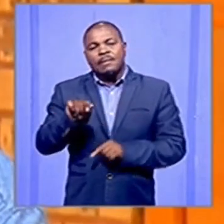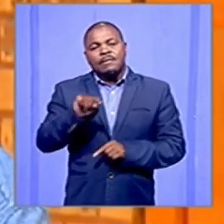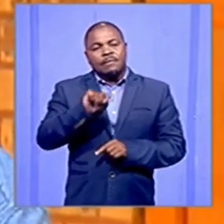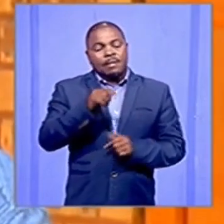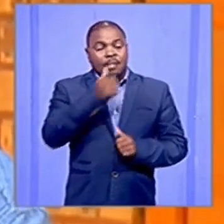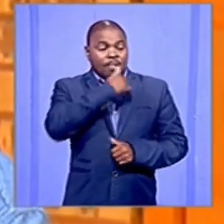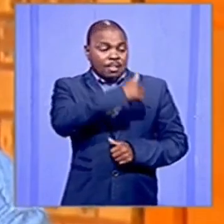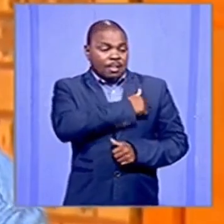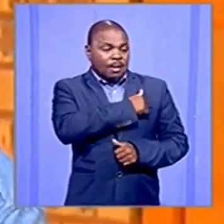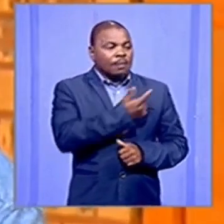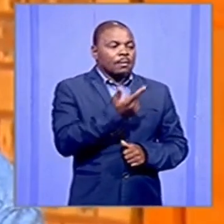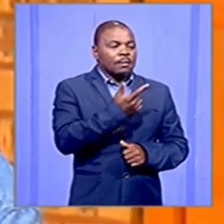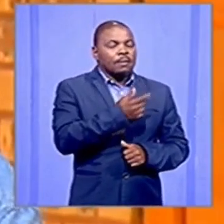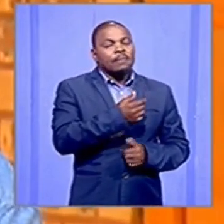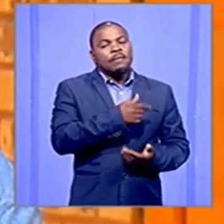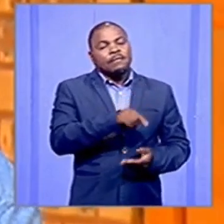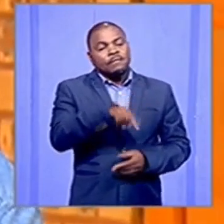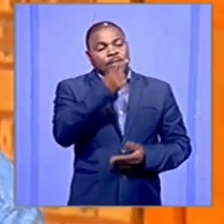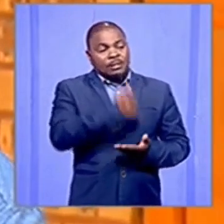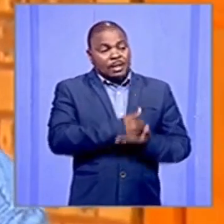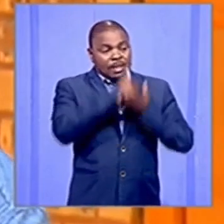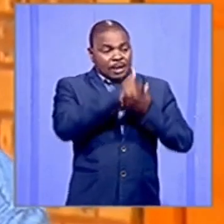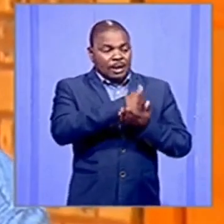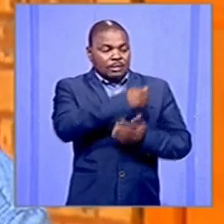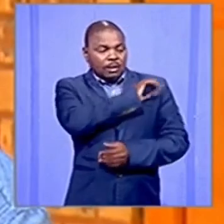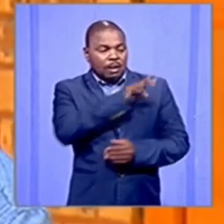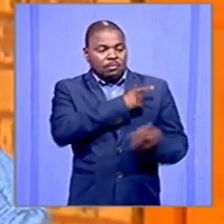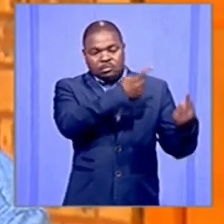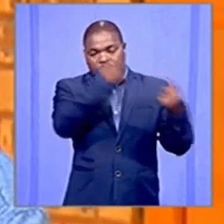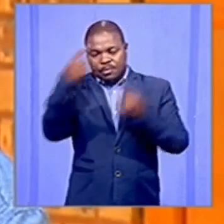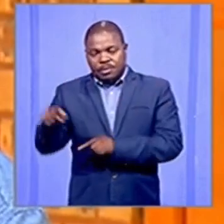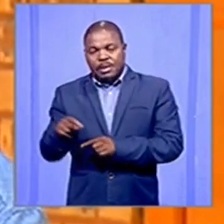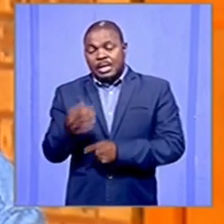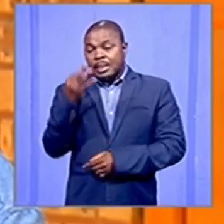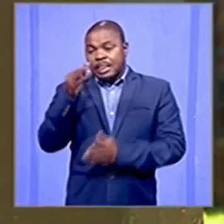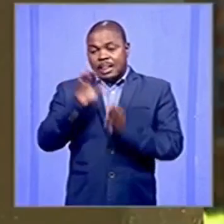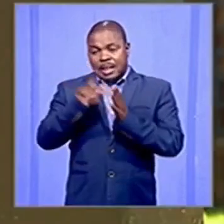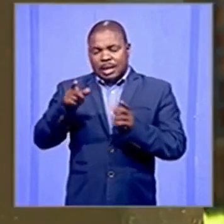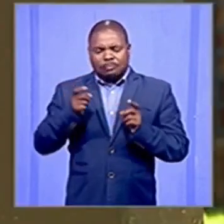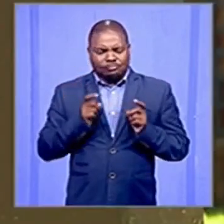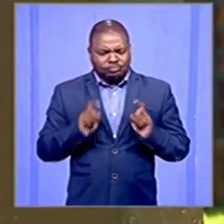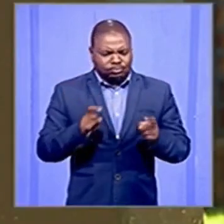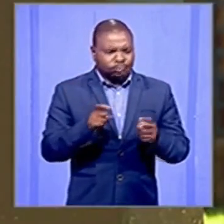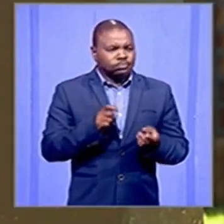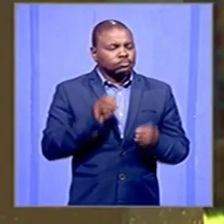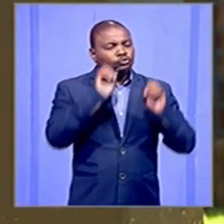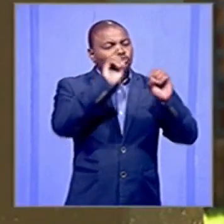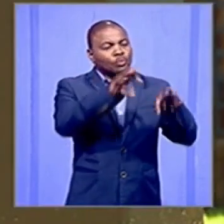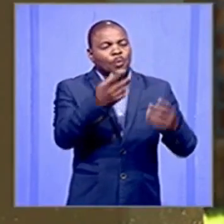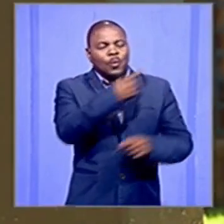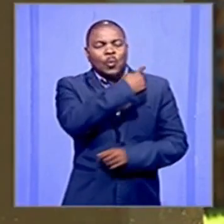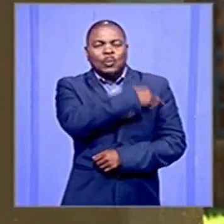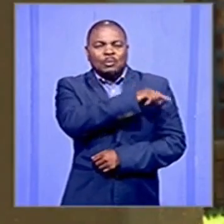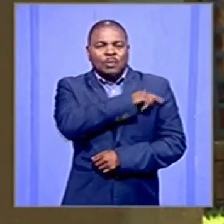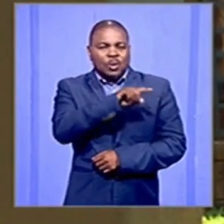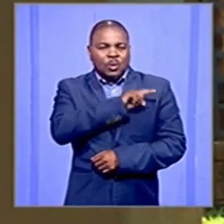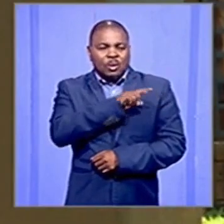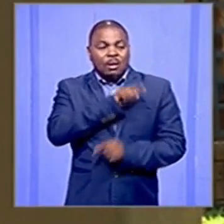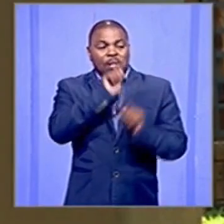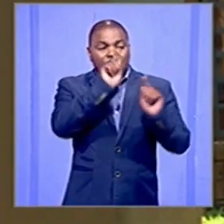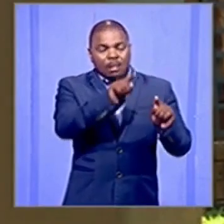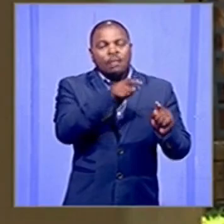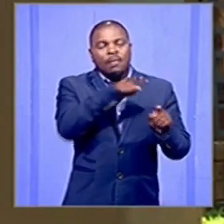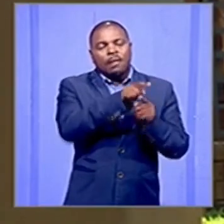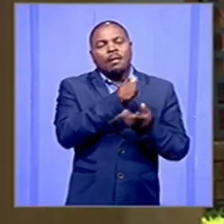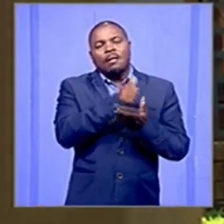aid personnel could help. And we had to transport three learners urgently to the hospital where they've quickly been